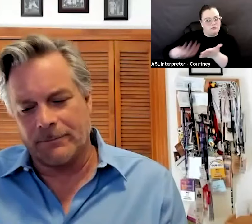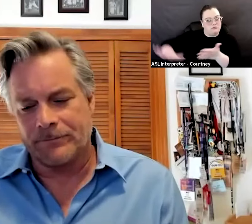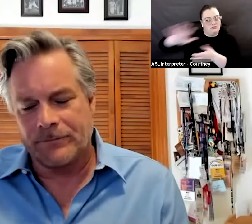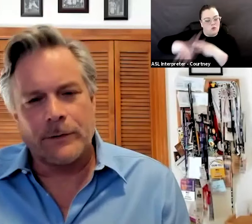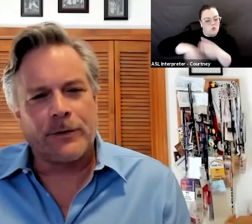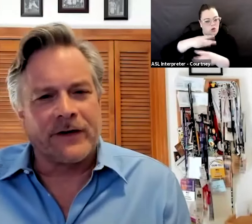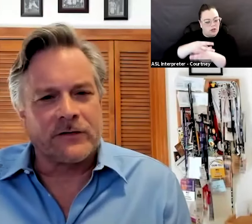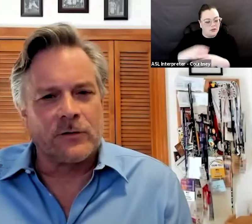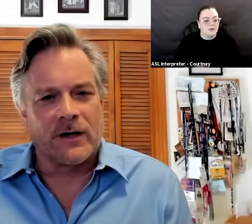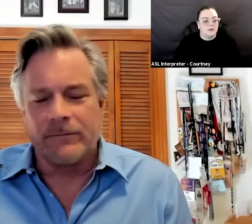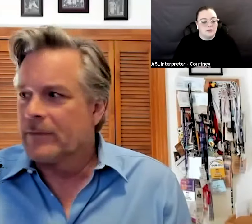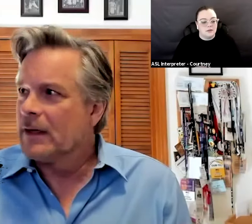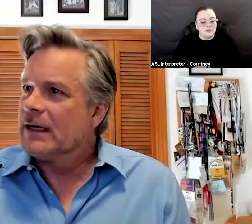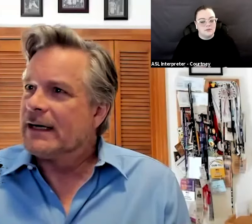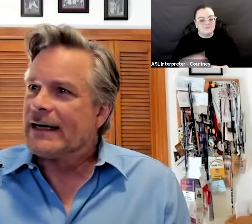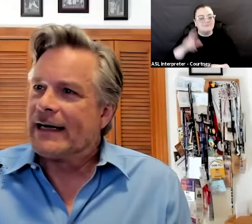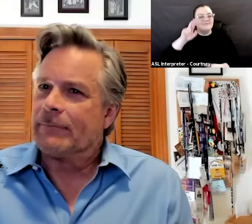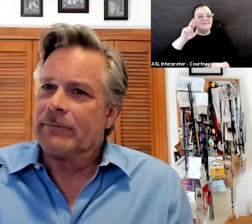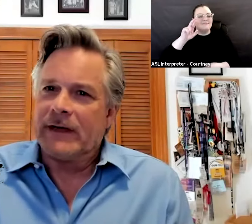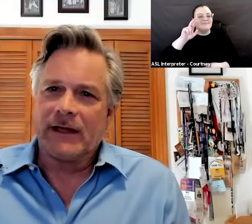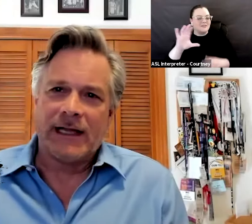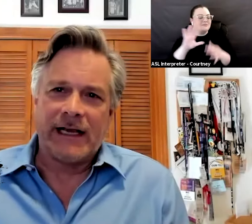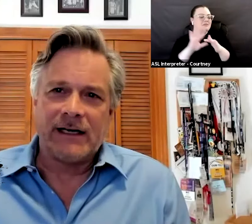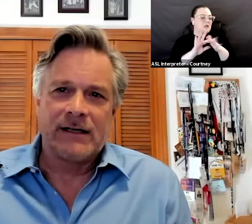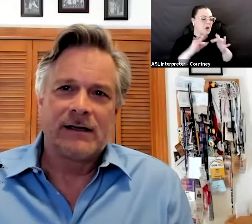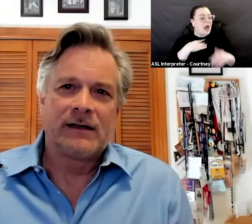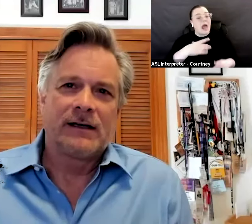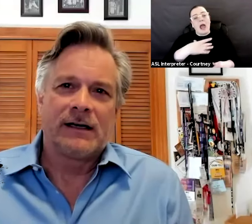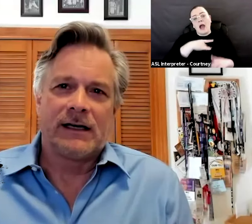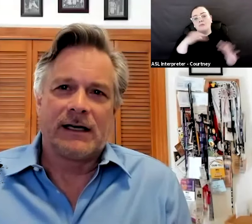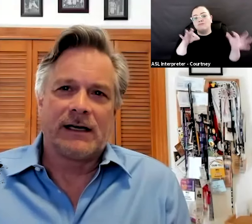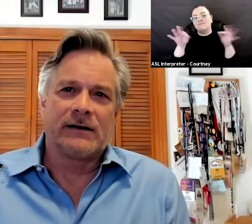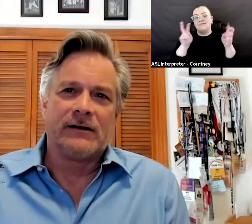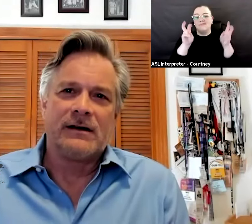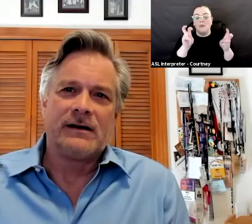the perfect storm. In the late